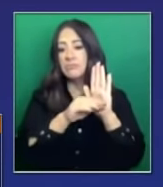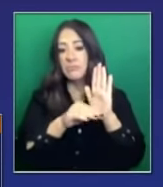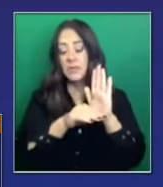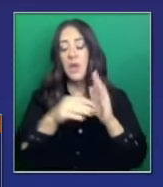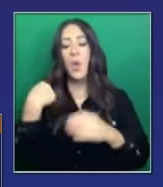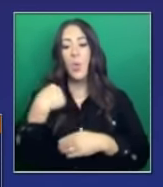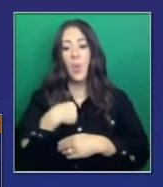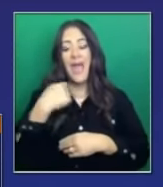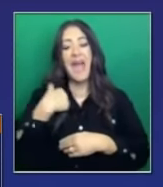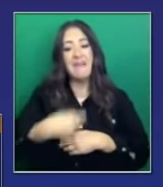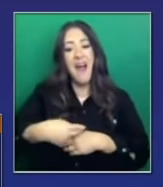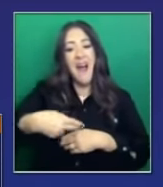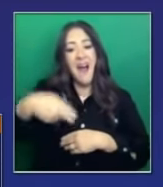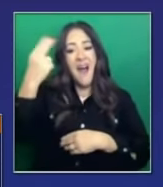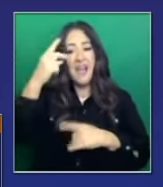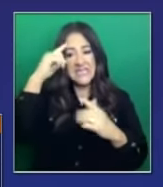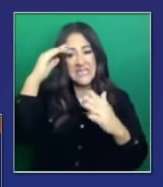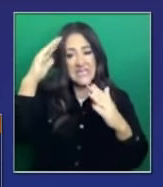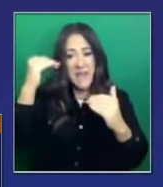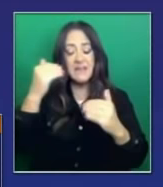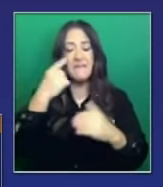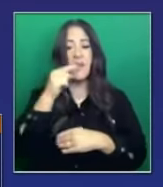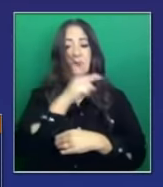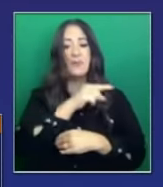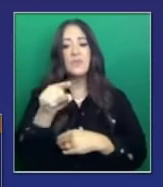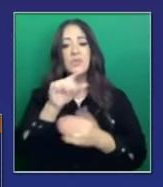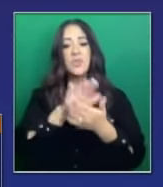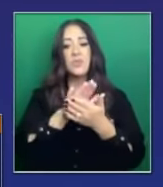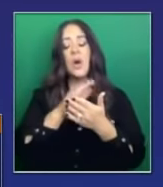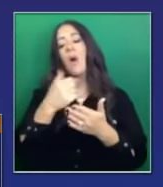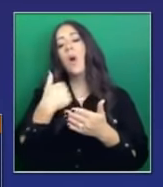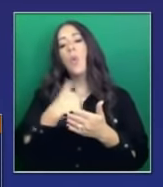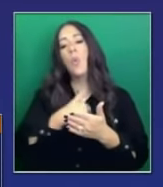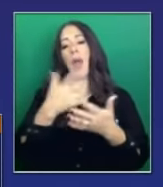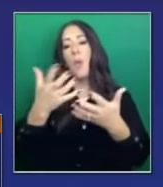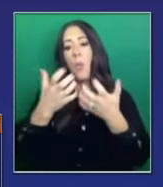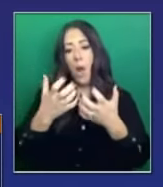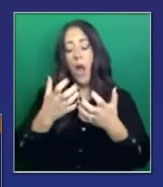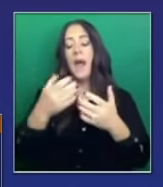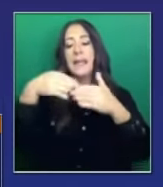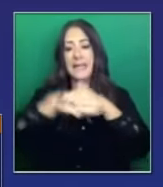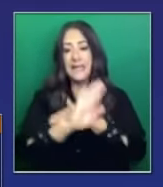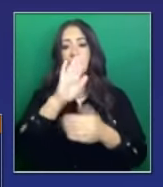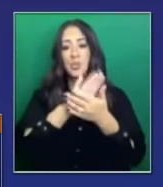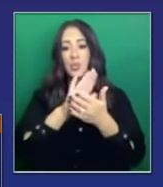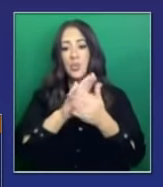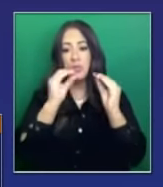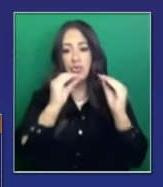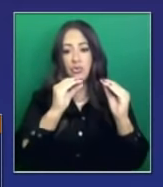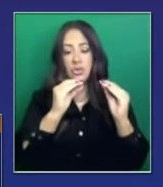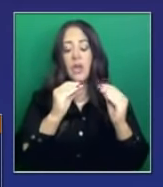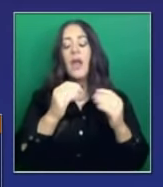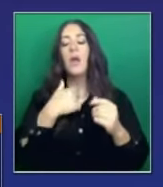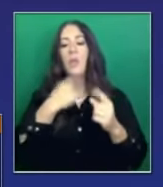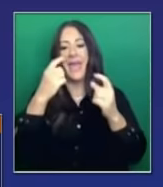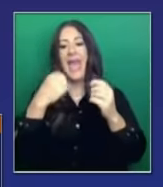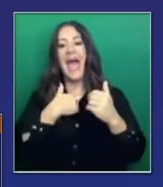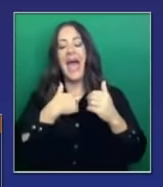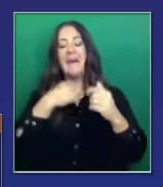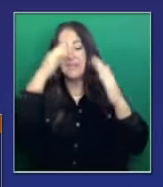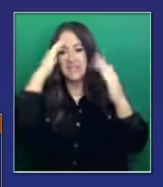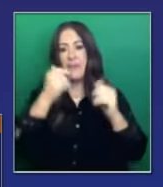we create more opportunity for in-person instruction, we're going to demand something in return as it relates to real accountability. So that's